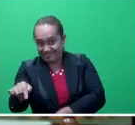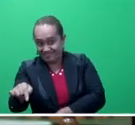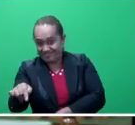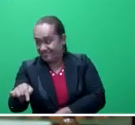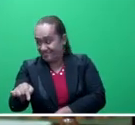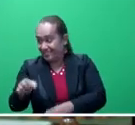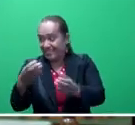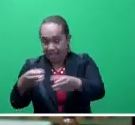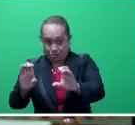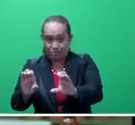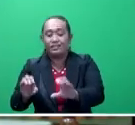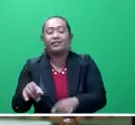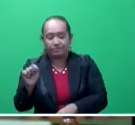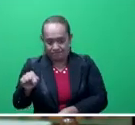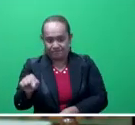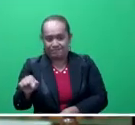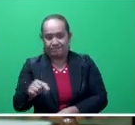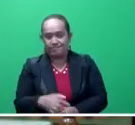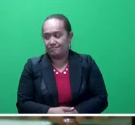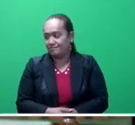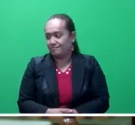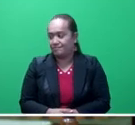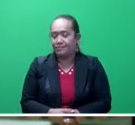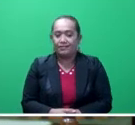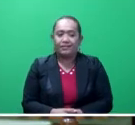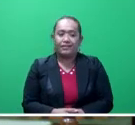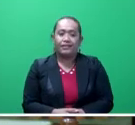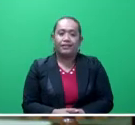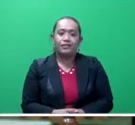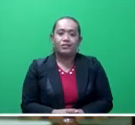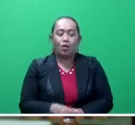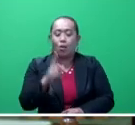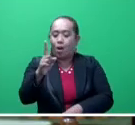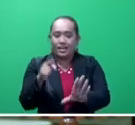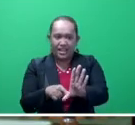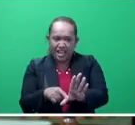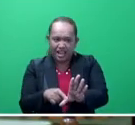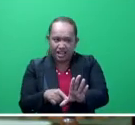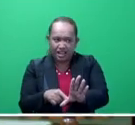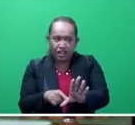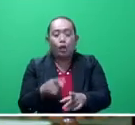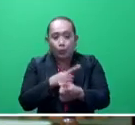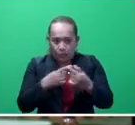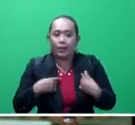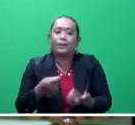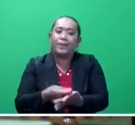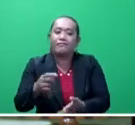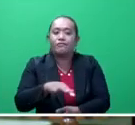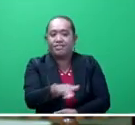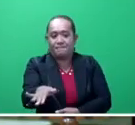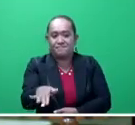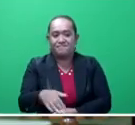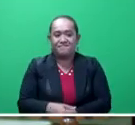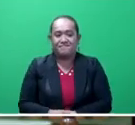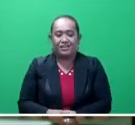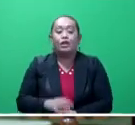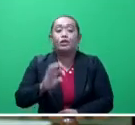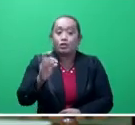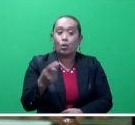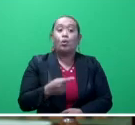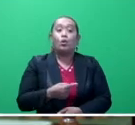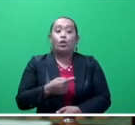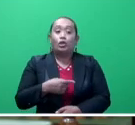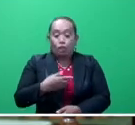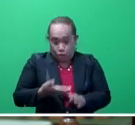you are selling in a market, your fees will be paid for 1 year from 1 August. You can keep more of your income, use it to sustain your